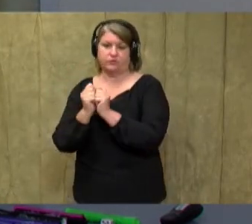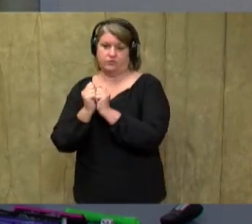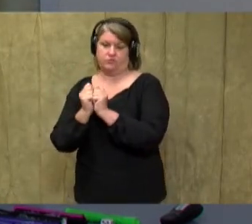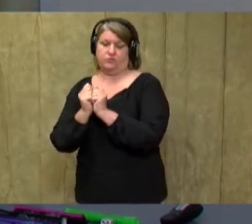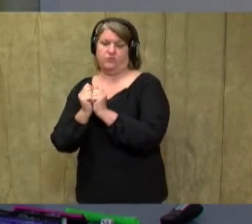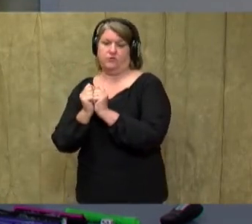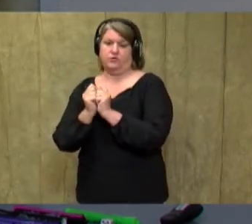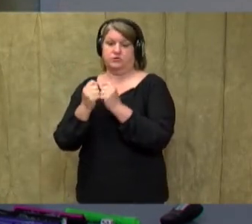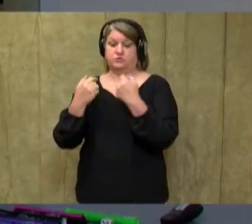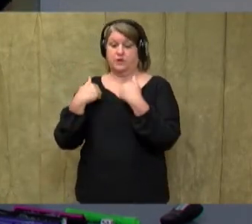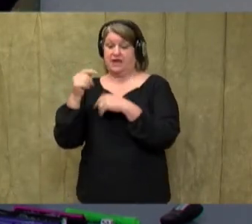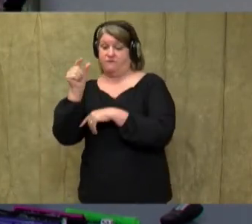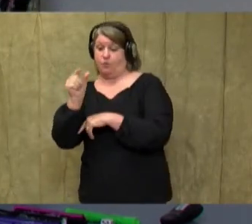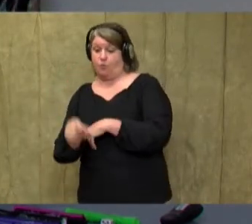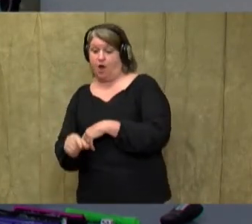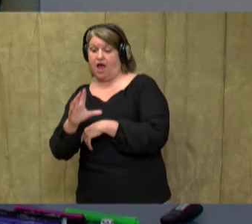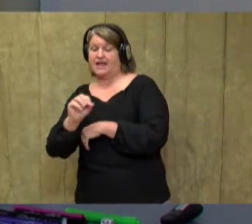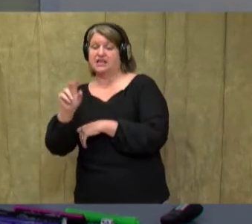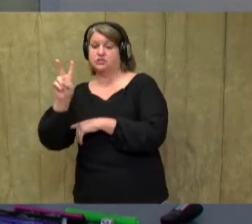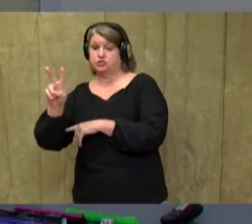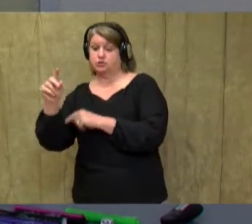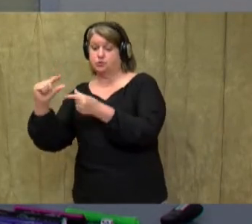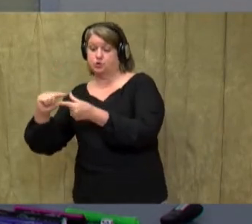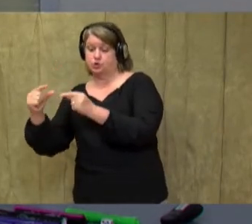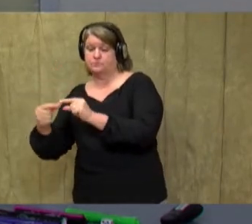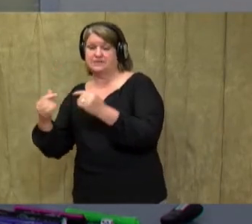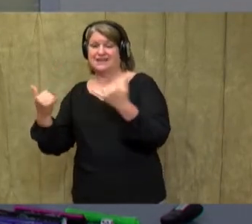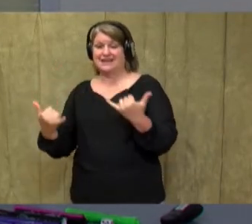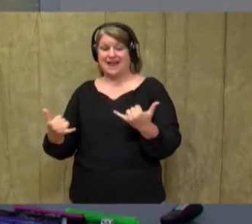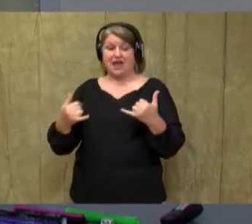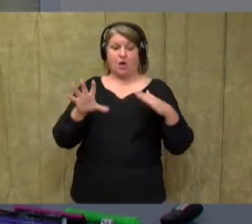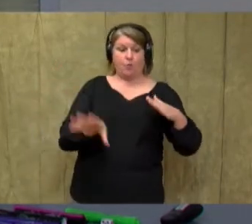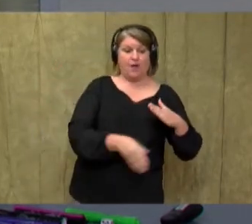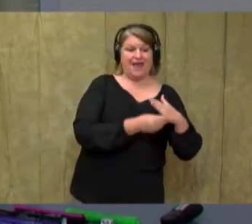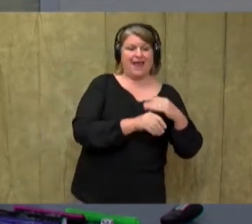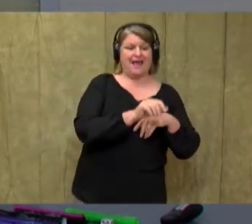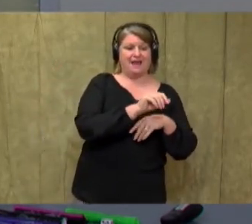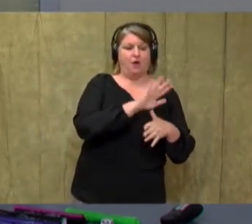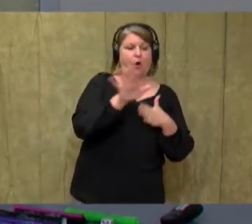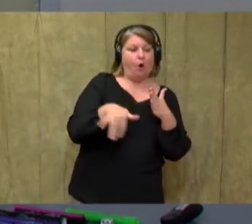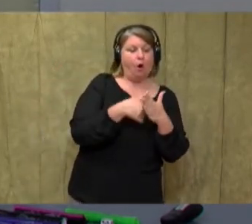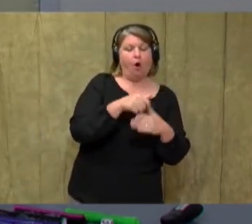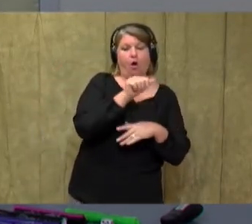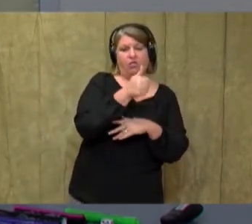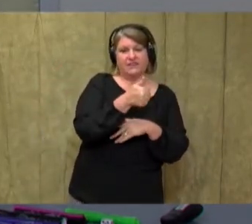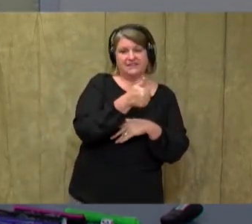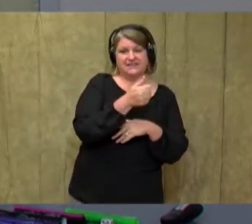rod and 2 cubes. Now we add our tens and our ones.